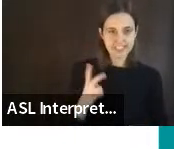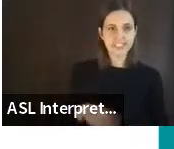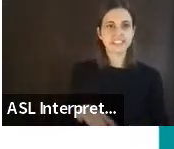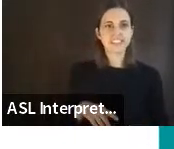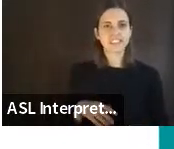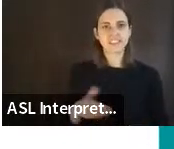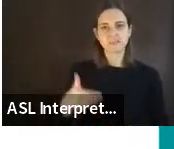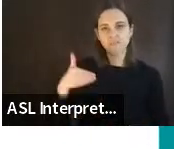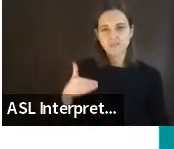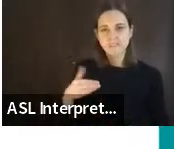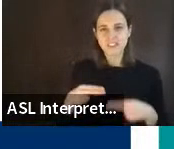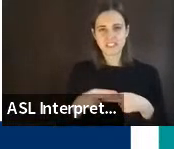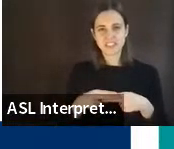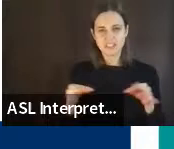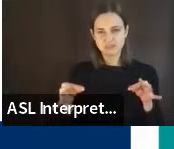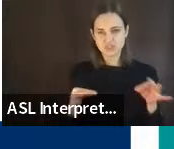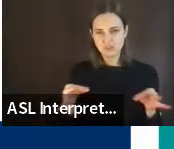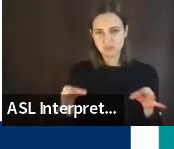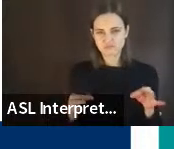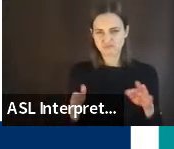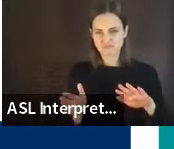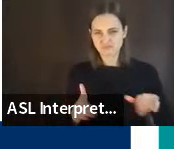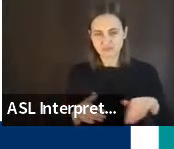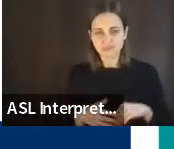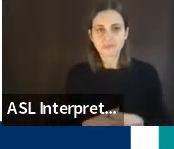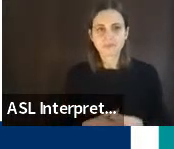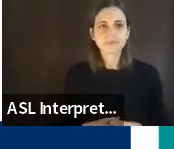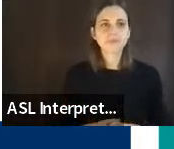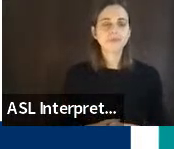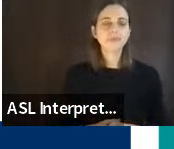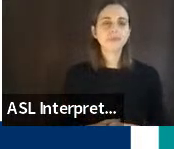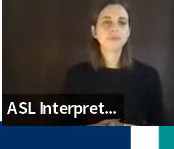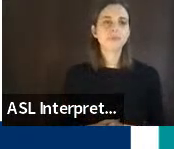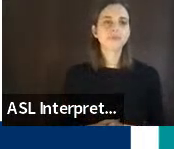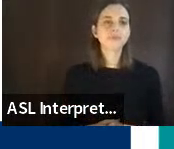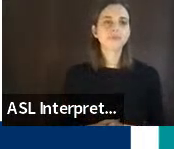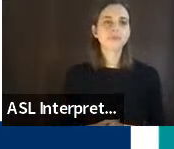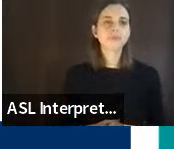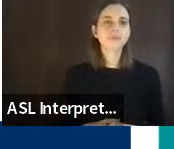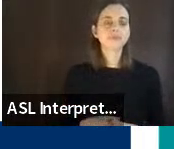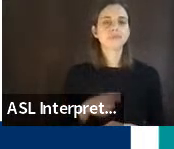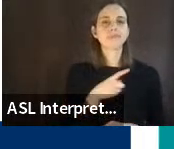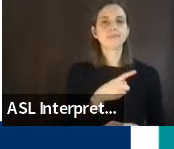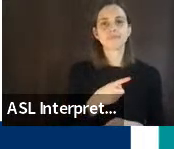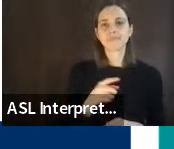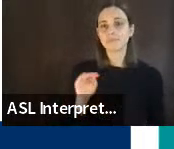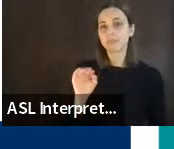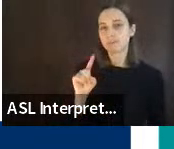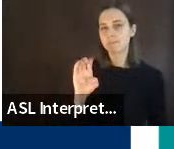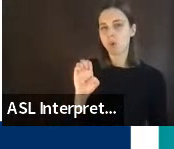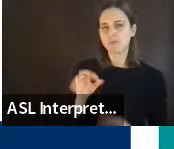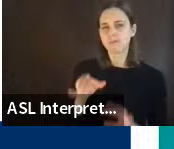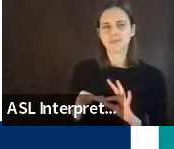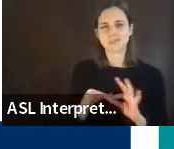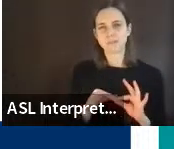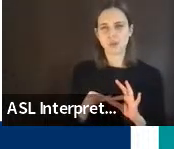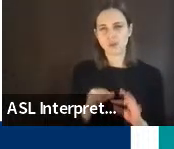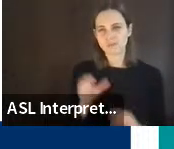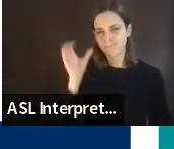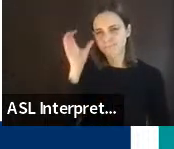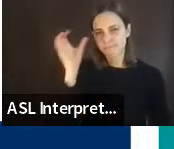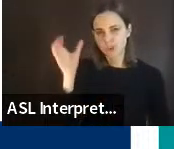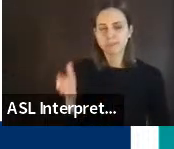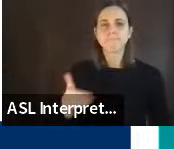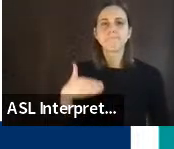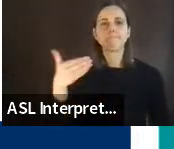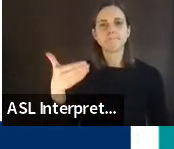slide earlier as well. So a lot of these have to do with kind of all modes, but we're here today to talk about aux lanes. So these next few